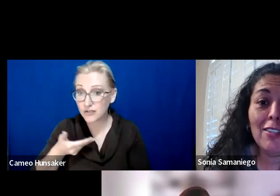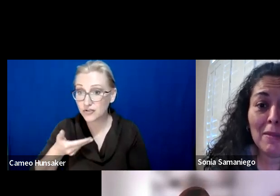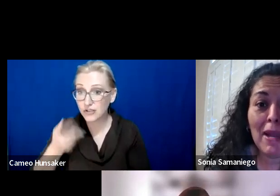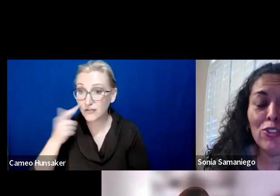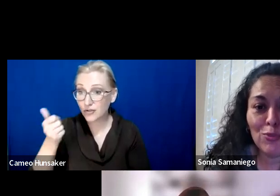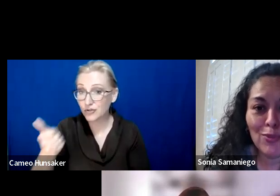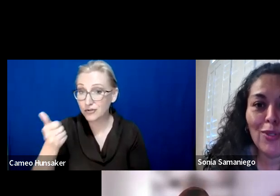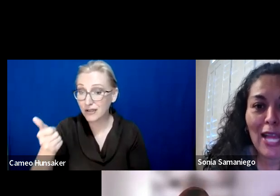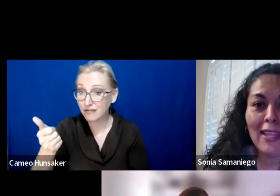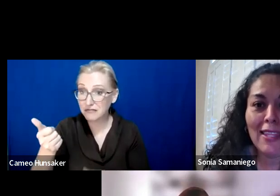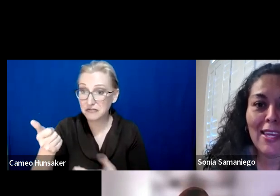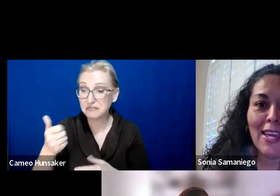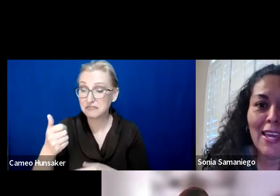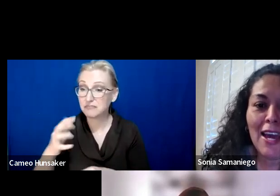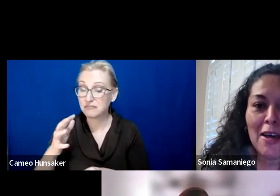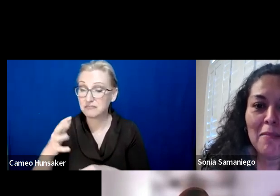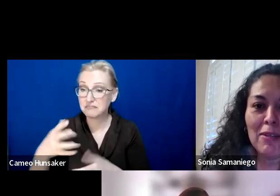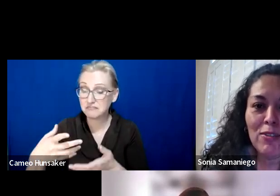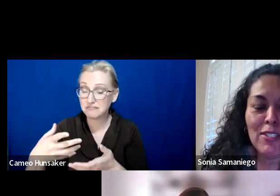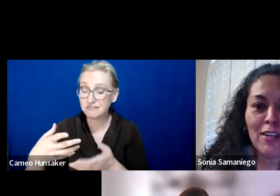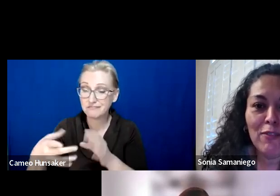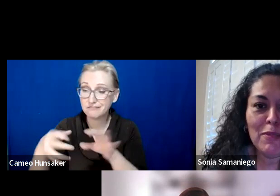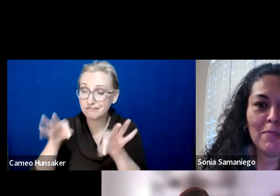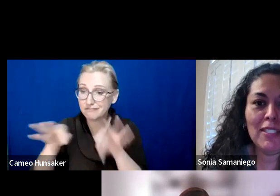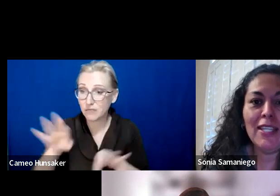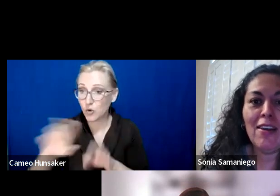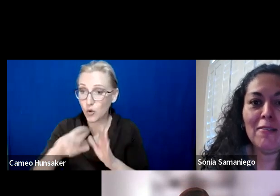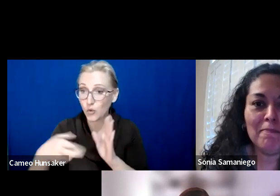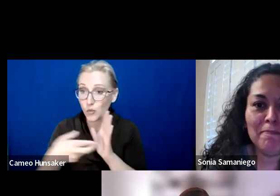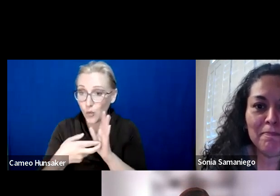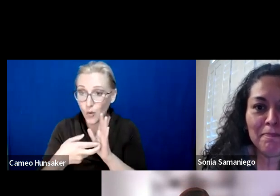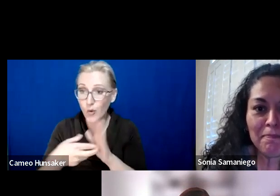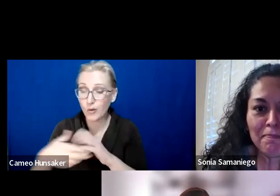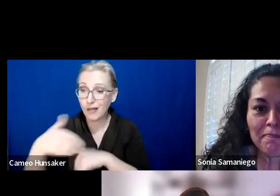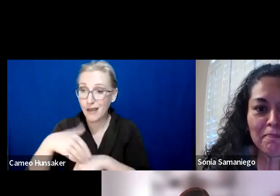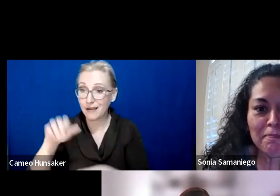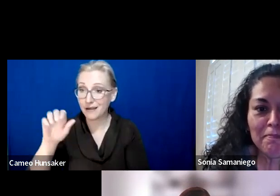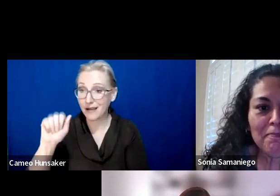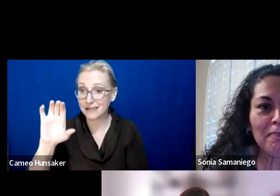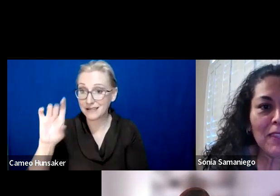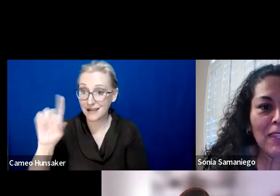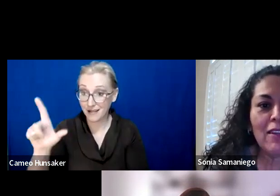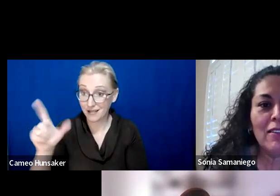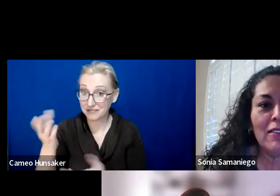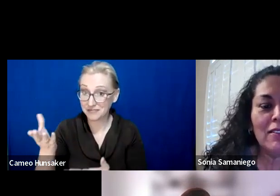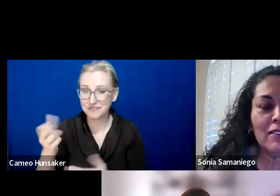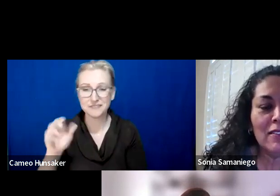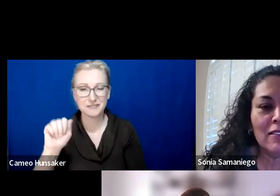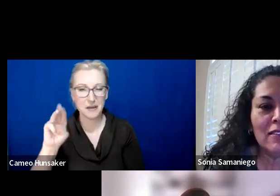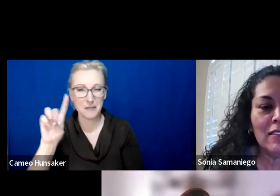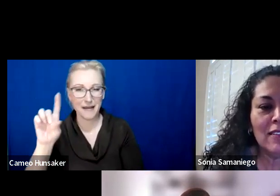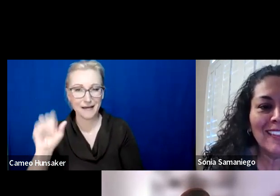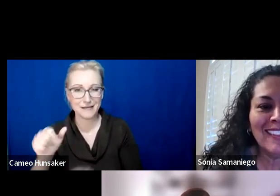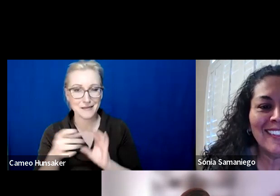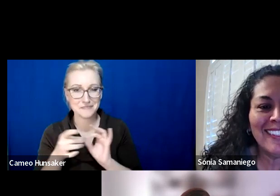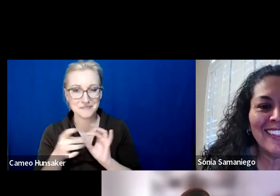and tell us a little bit about your role at the Arizona Center for Disability Law. Yeah, absolutely. Thank